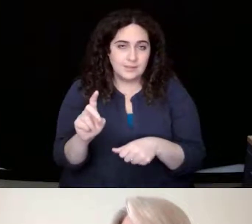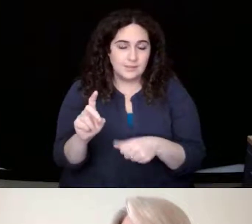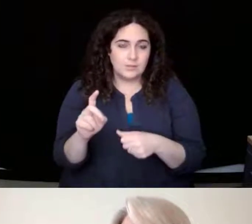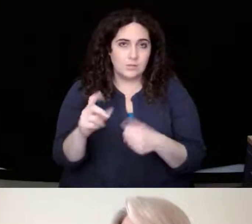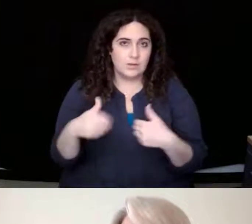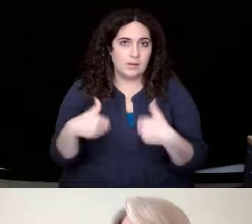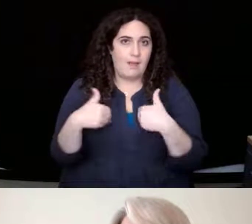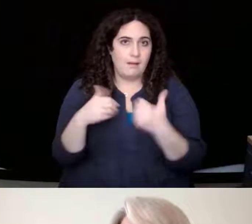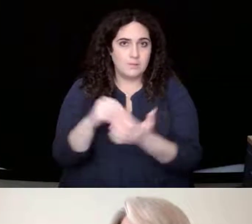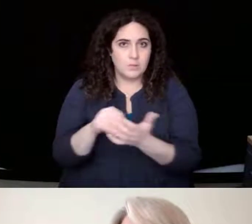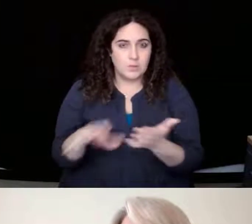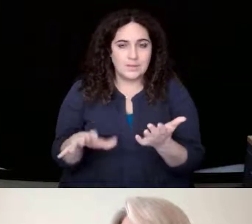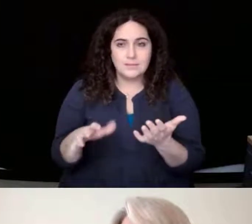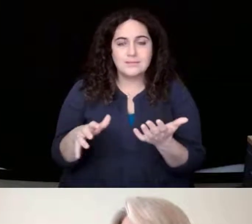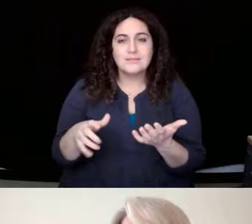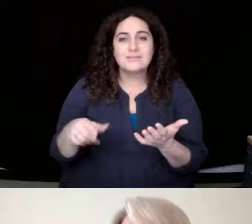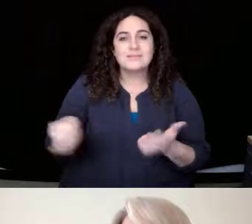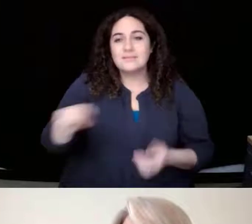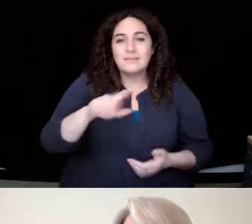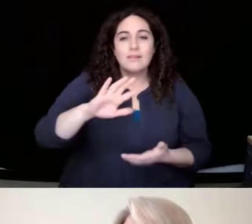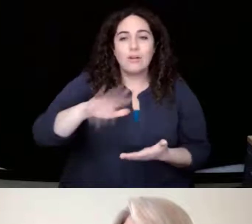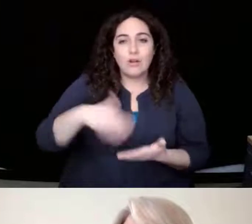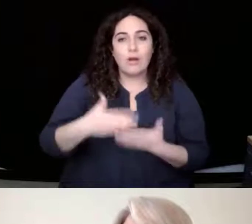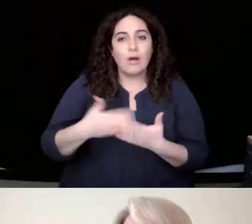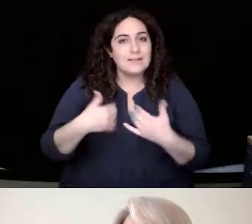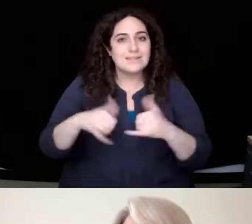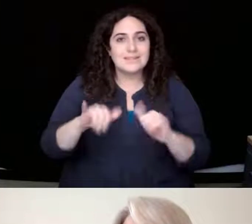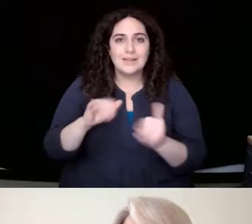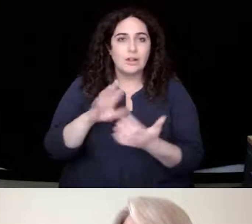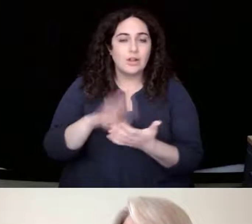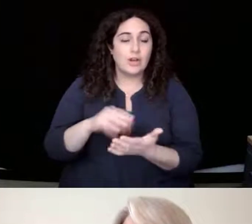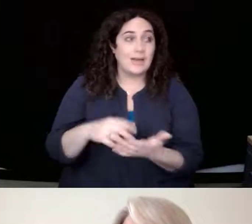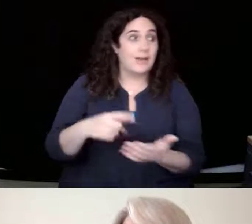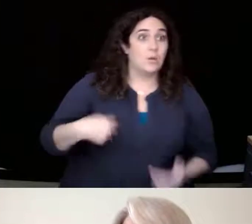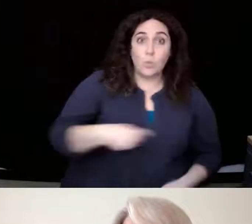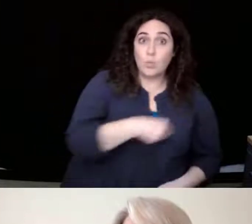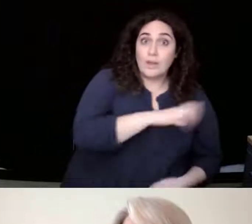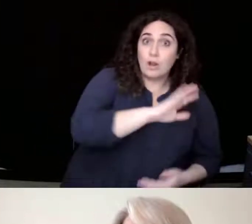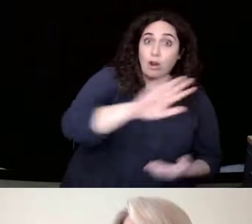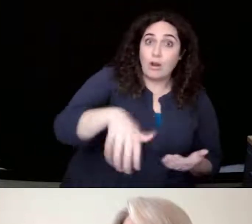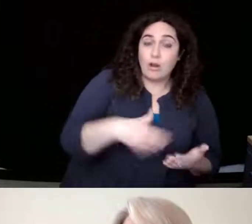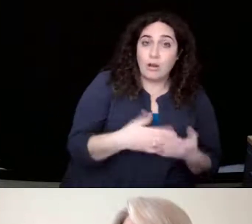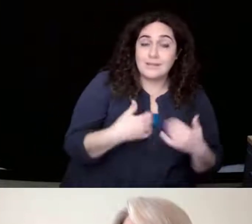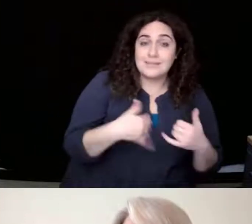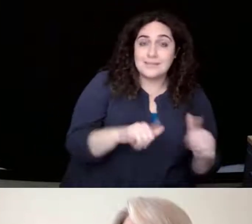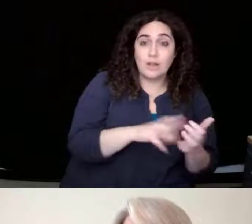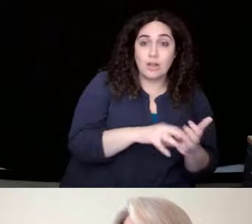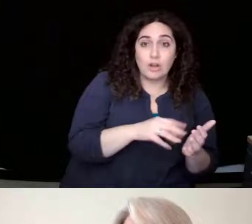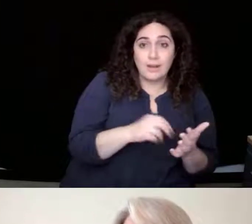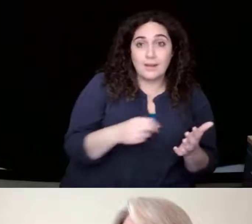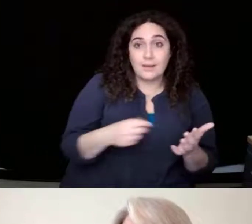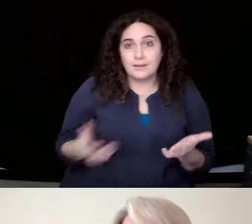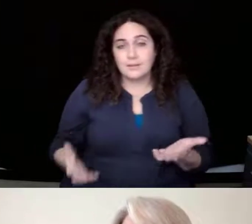we're all still learning, as we go, and especially the students. And so I think that